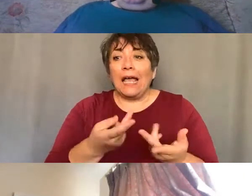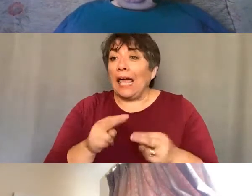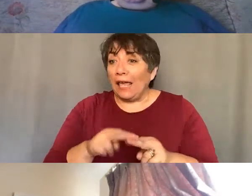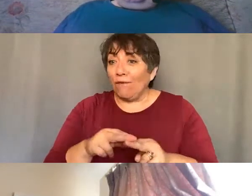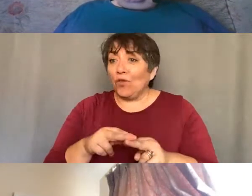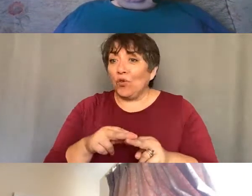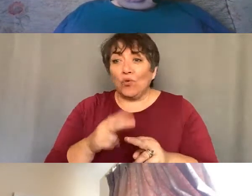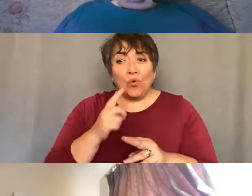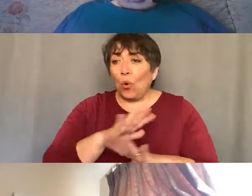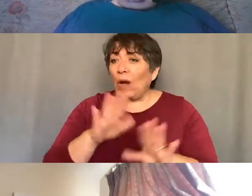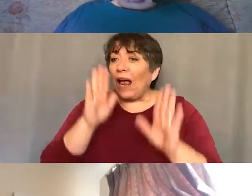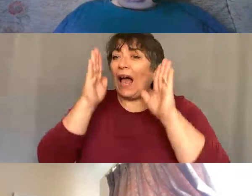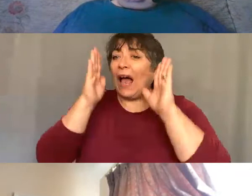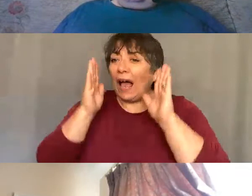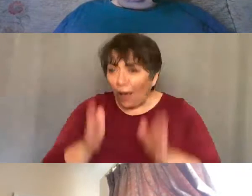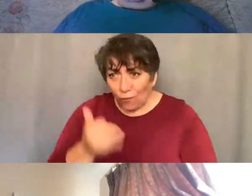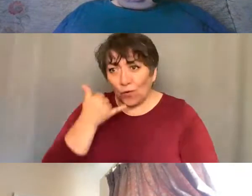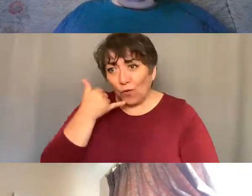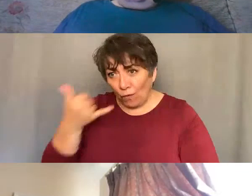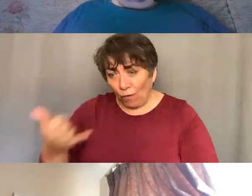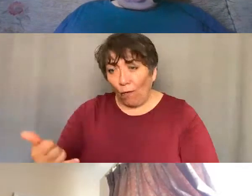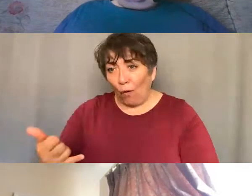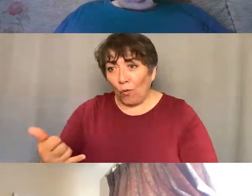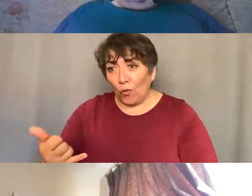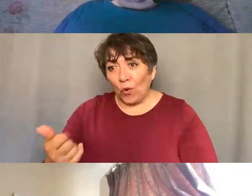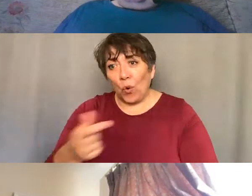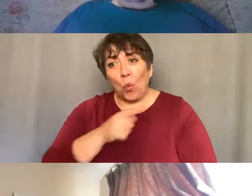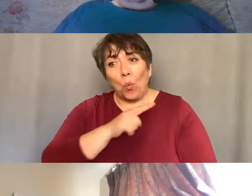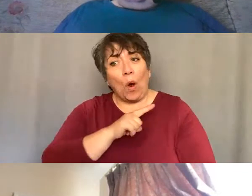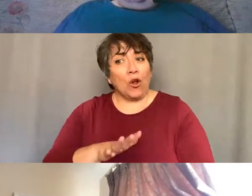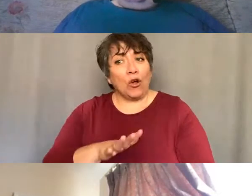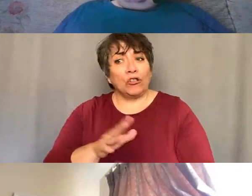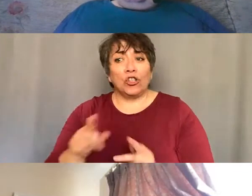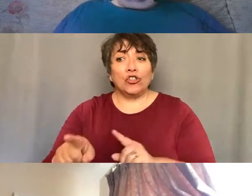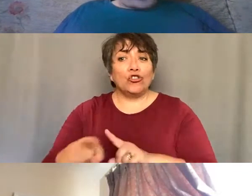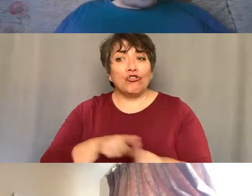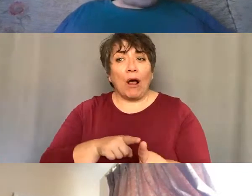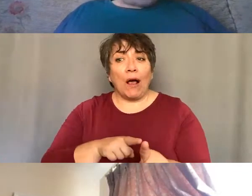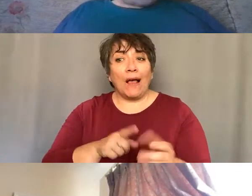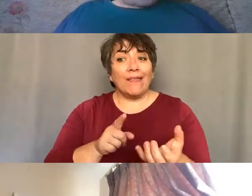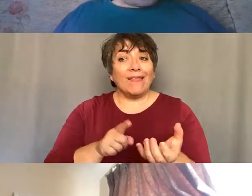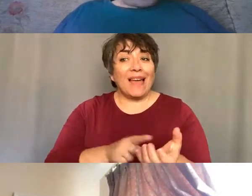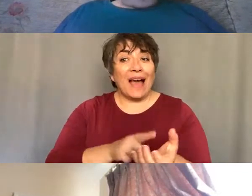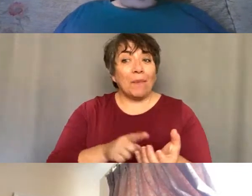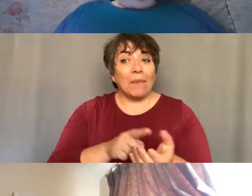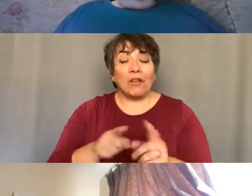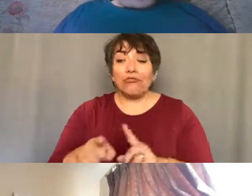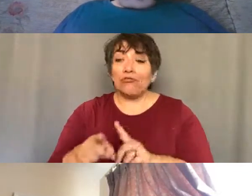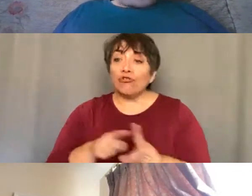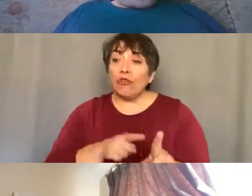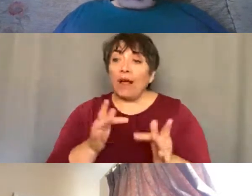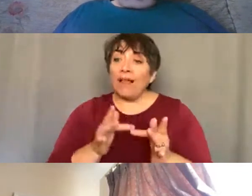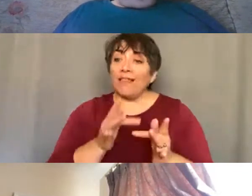and convenient for them to actually use those other options. But we're also looking internally as well in terms of